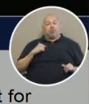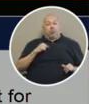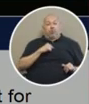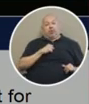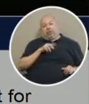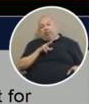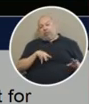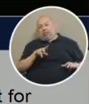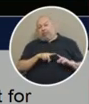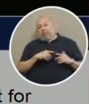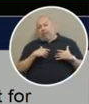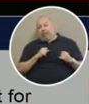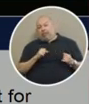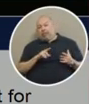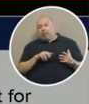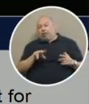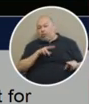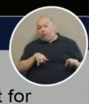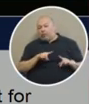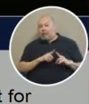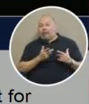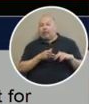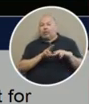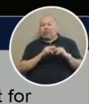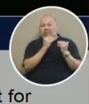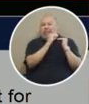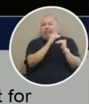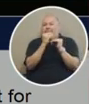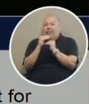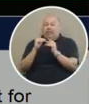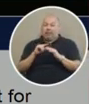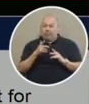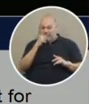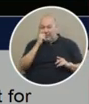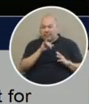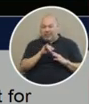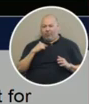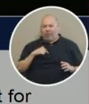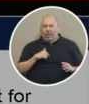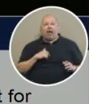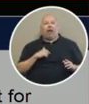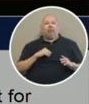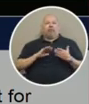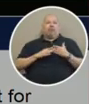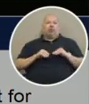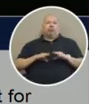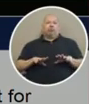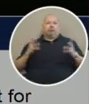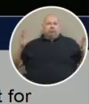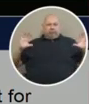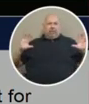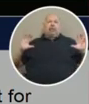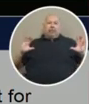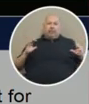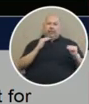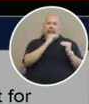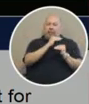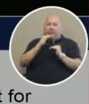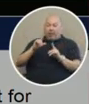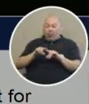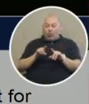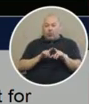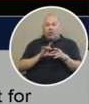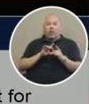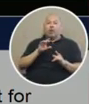We're looking at the health authorities looking at the increased restrictions, and that's due to the fact that we have community spread at this time. We're also partnering